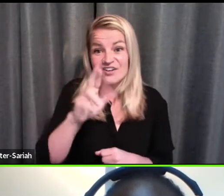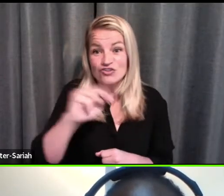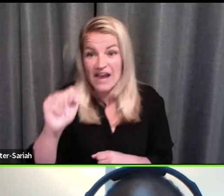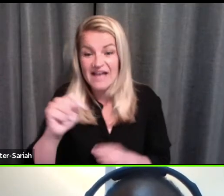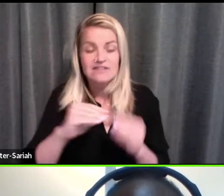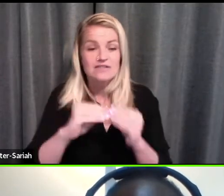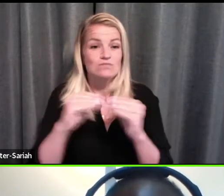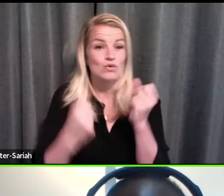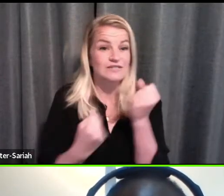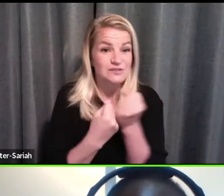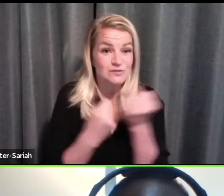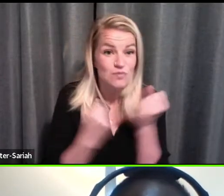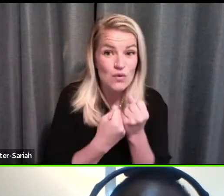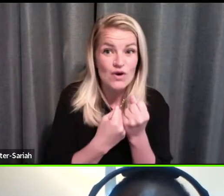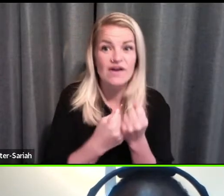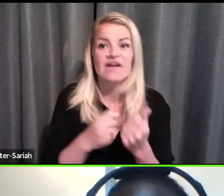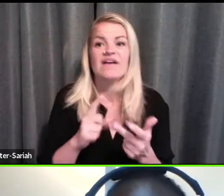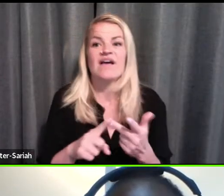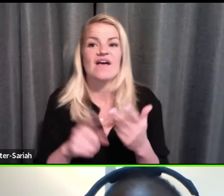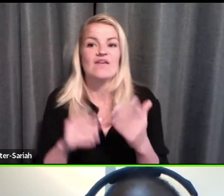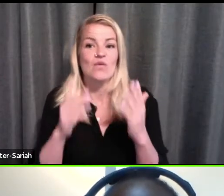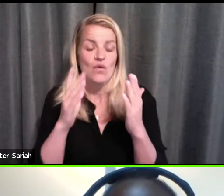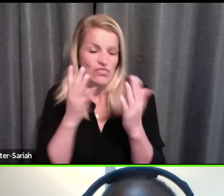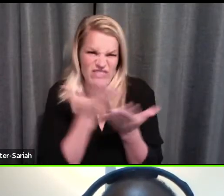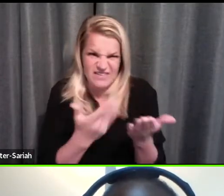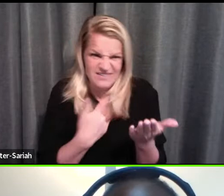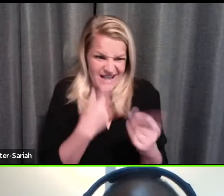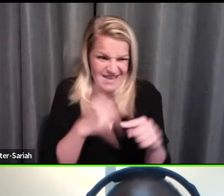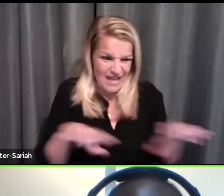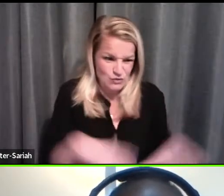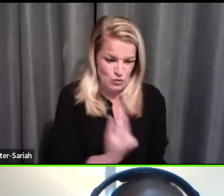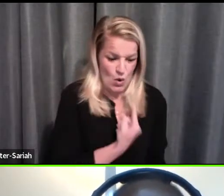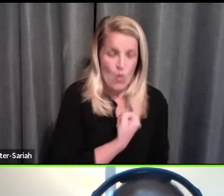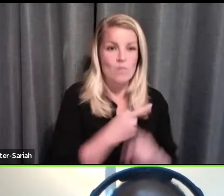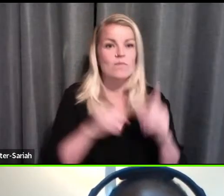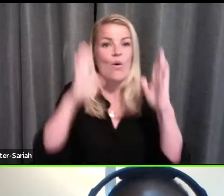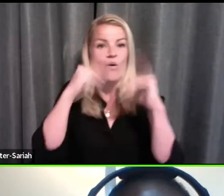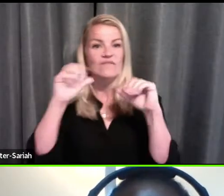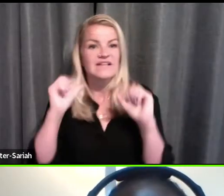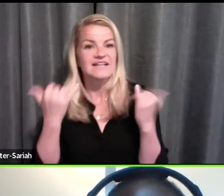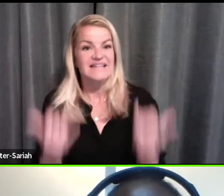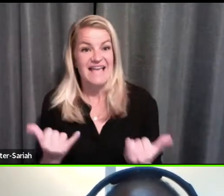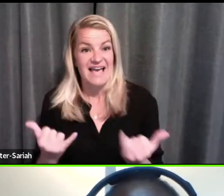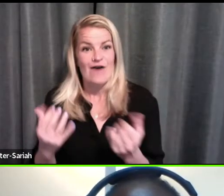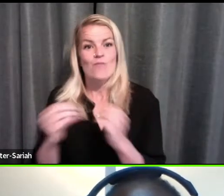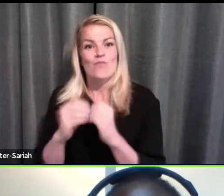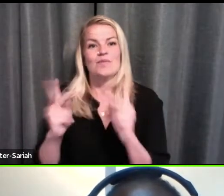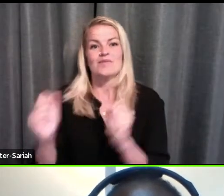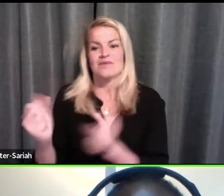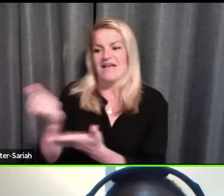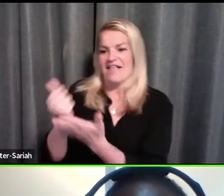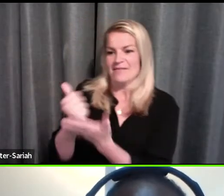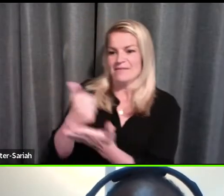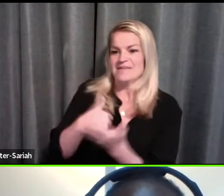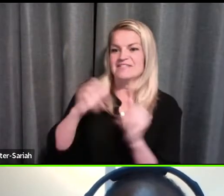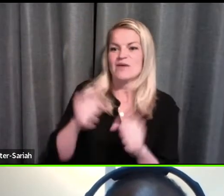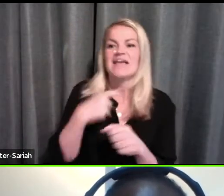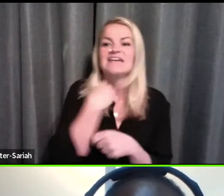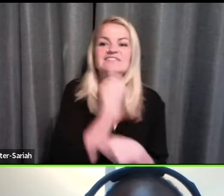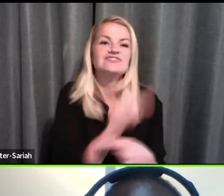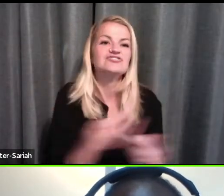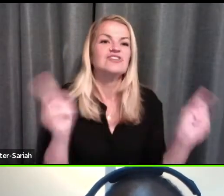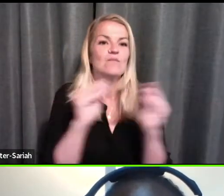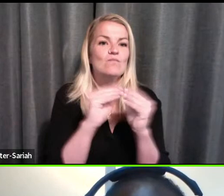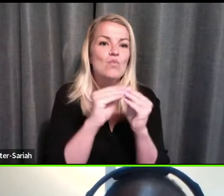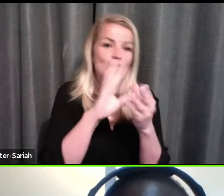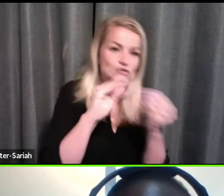production support to reach where I cannot reach by myself, so that I can do as many stories as possible, especially on women,